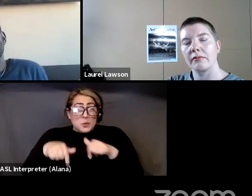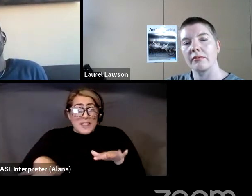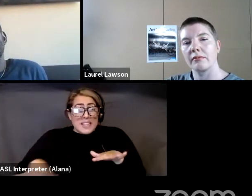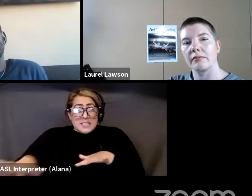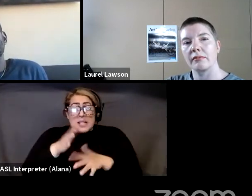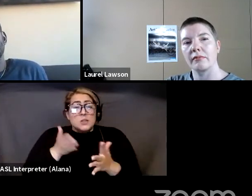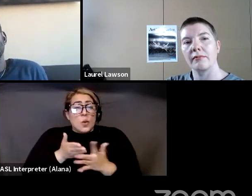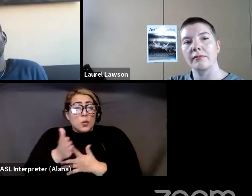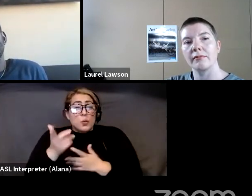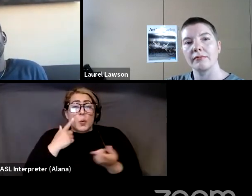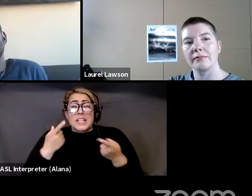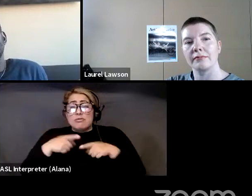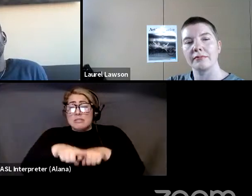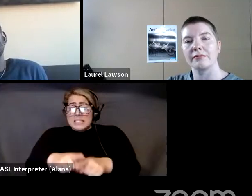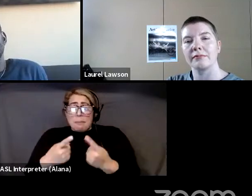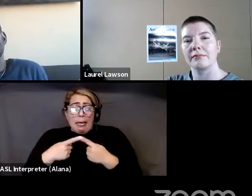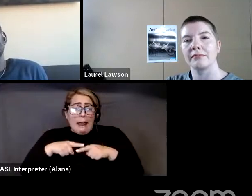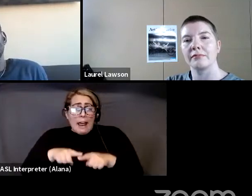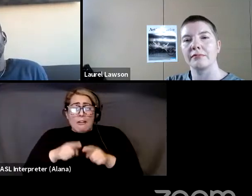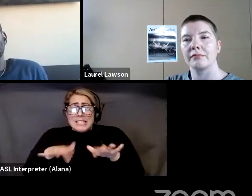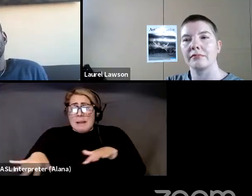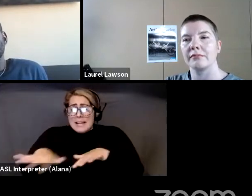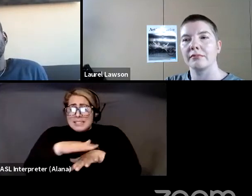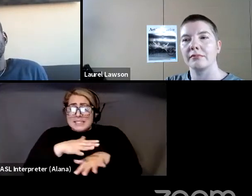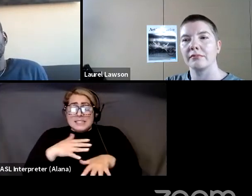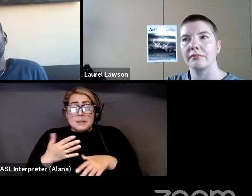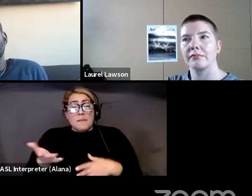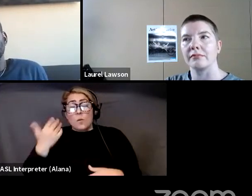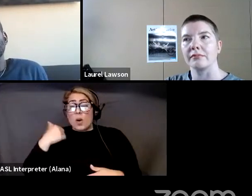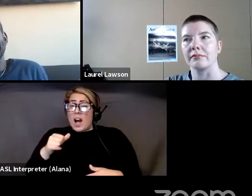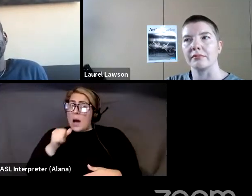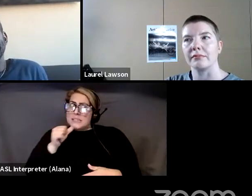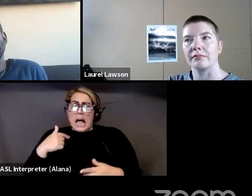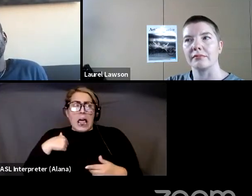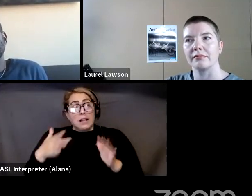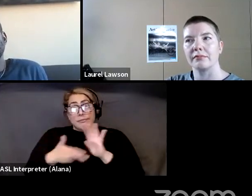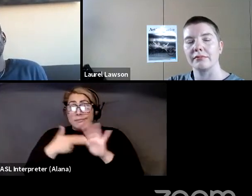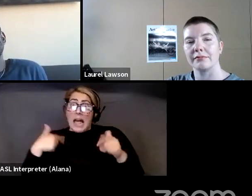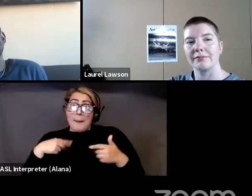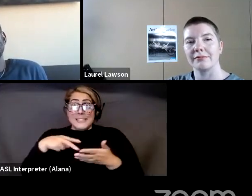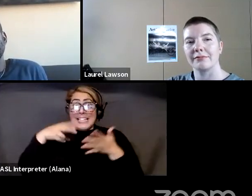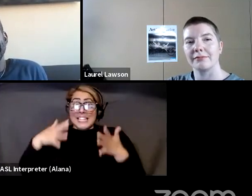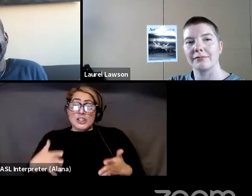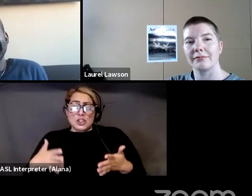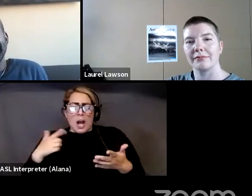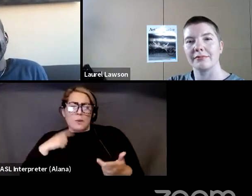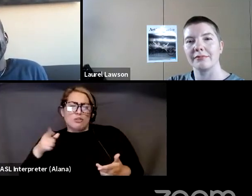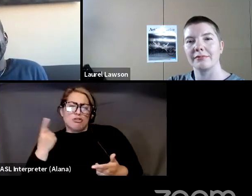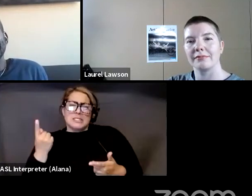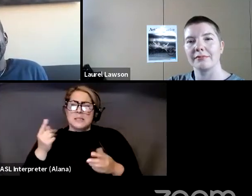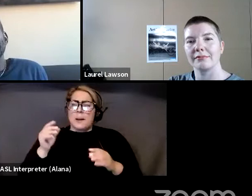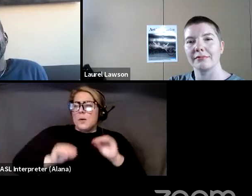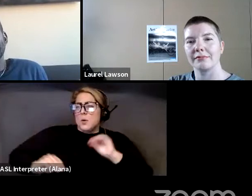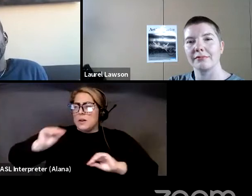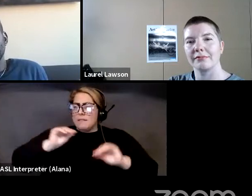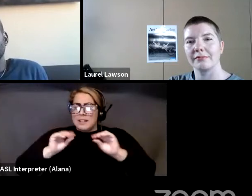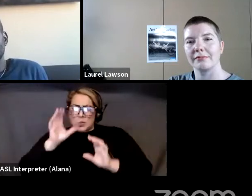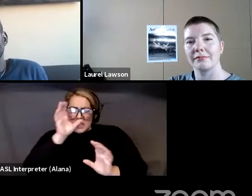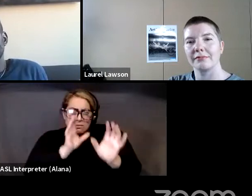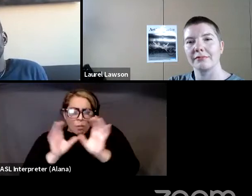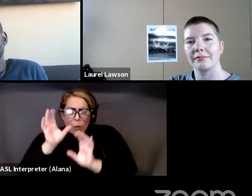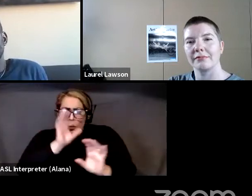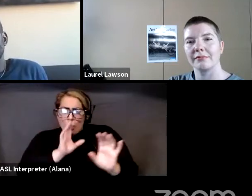work. You know, I wasn't really like, I'm a dancer. Like I was kind of just like moving to explore. And